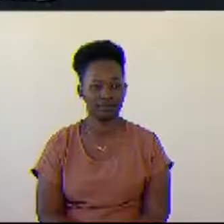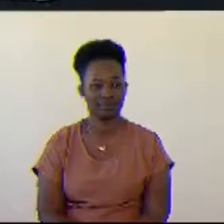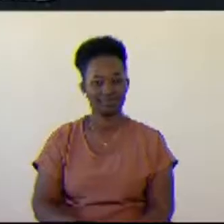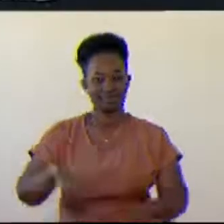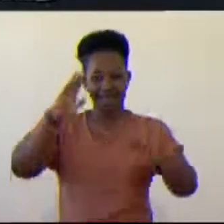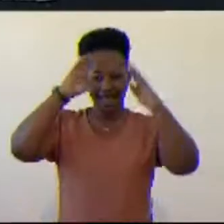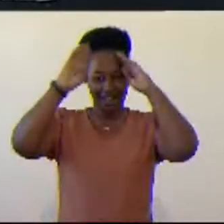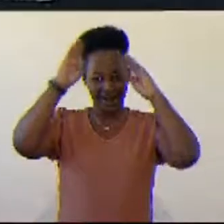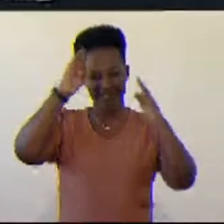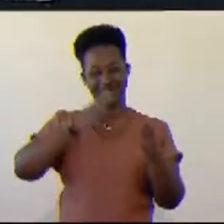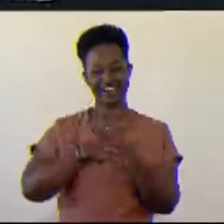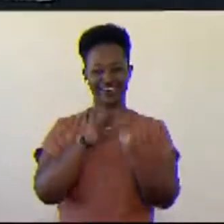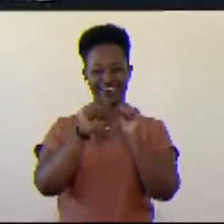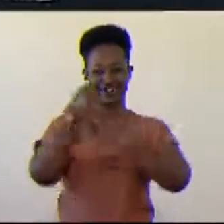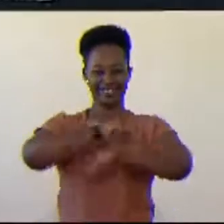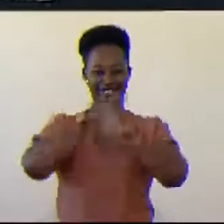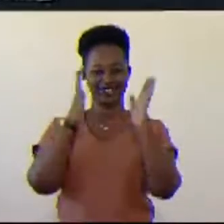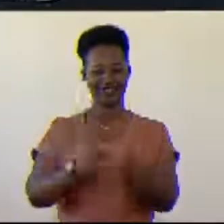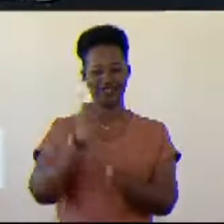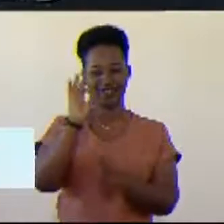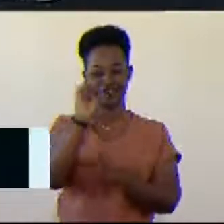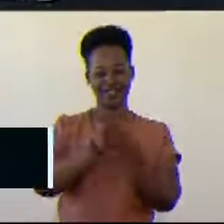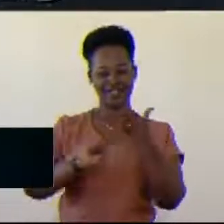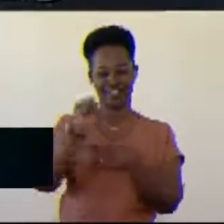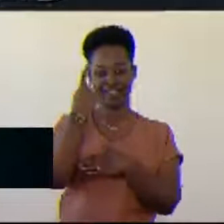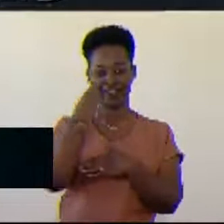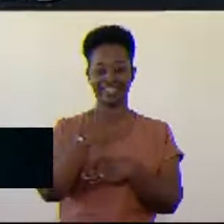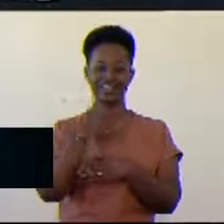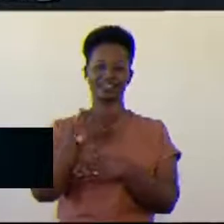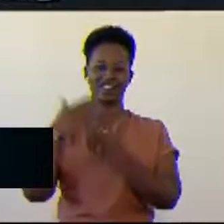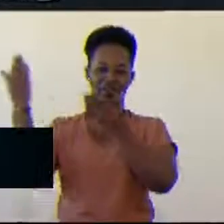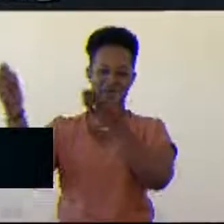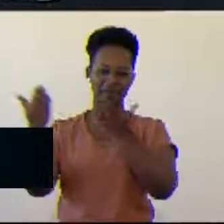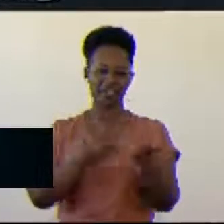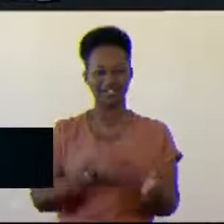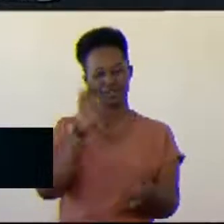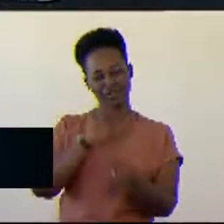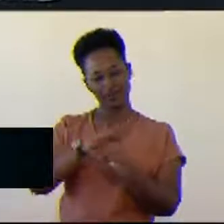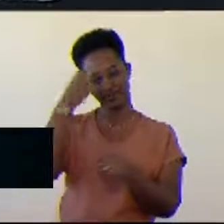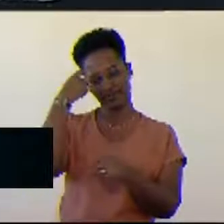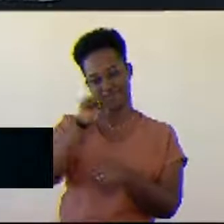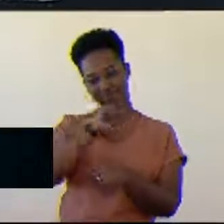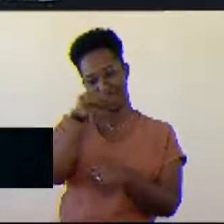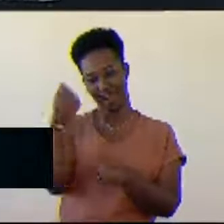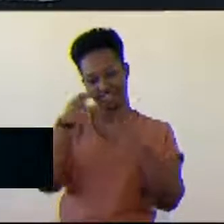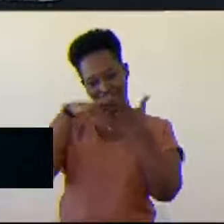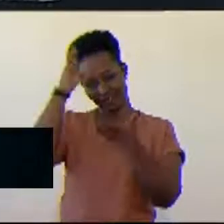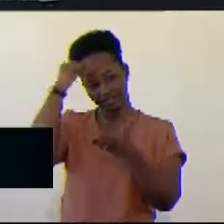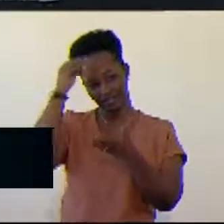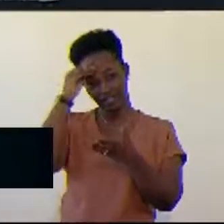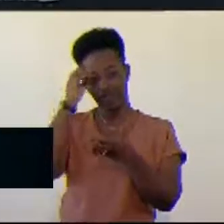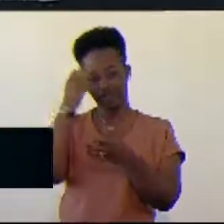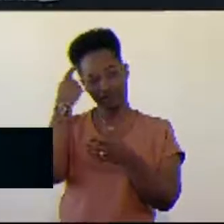Hello, my wonderful students of Senior 1. I want to welcome you so much for another session of 30 minutes of TV